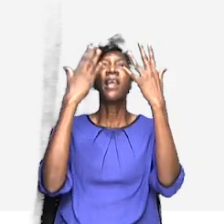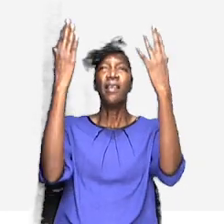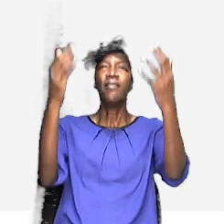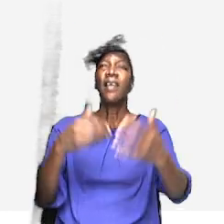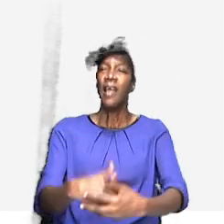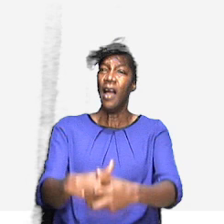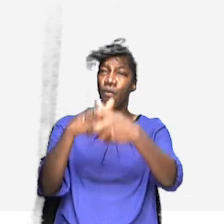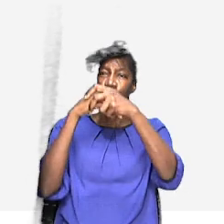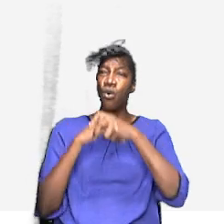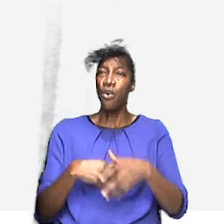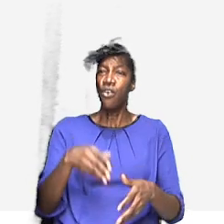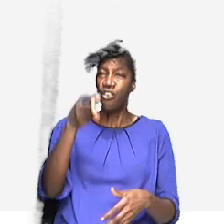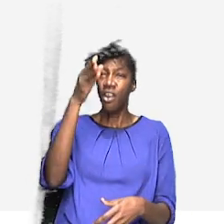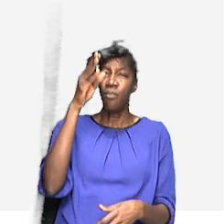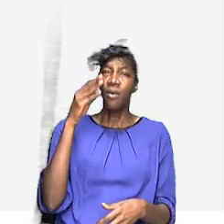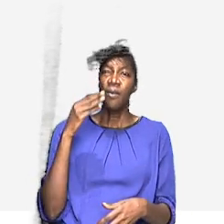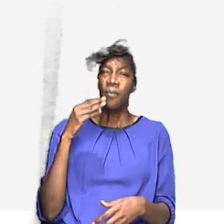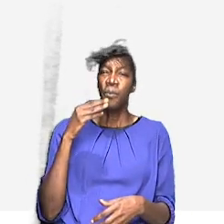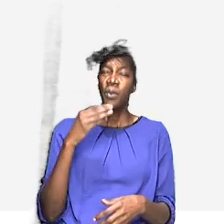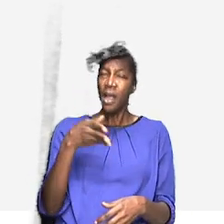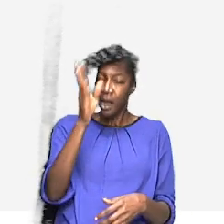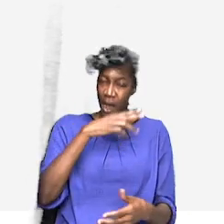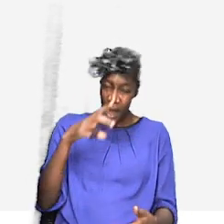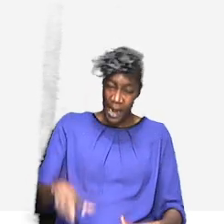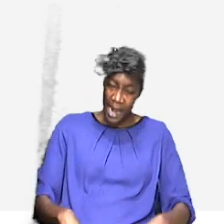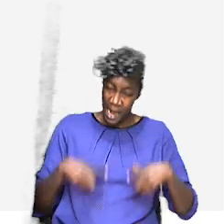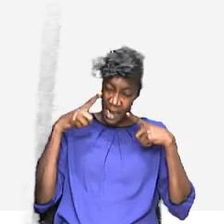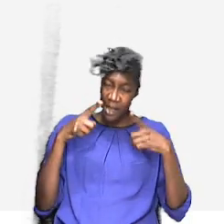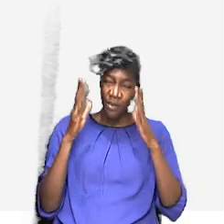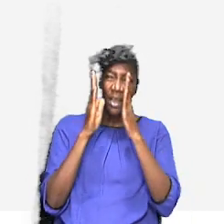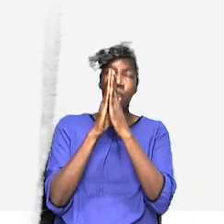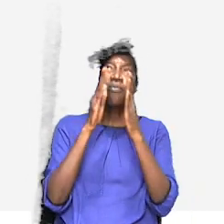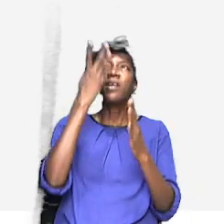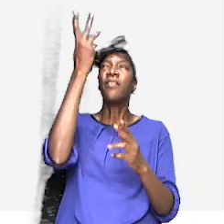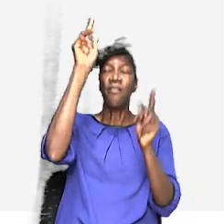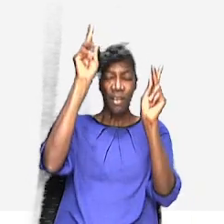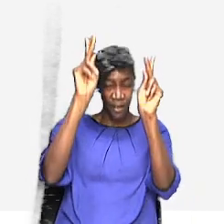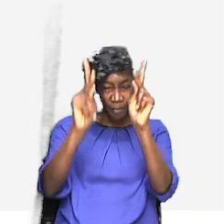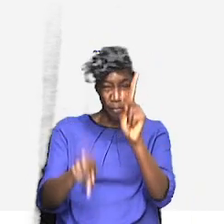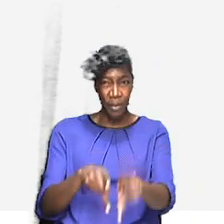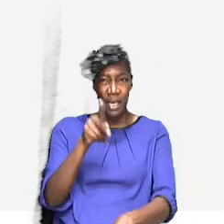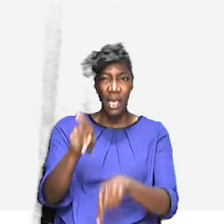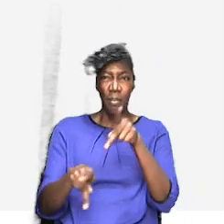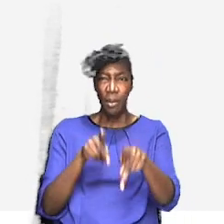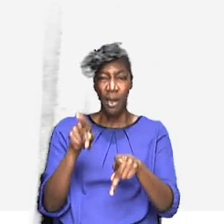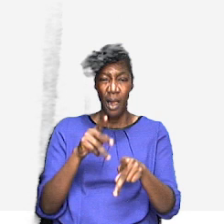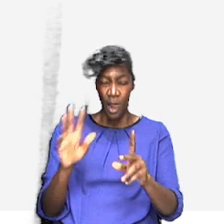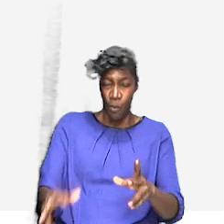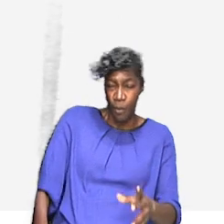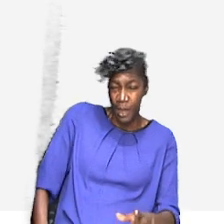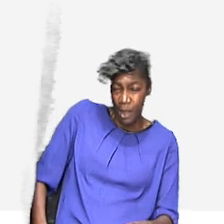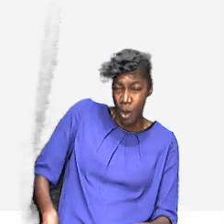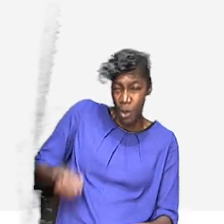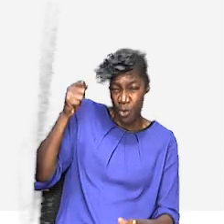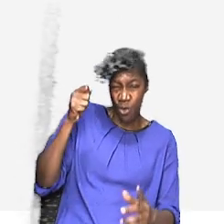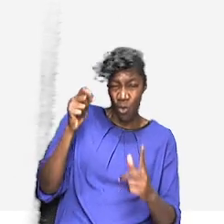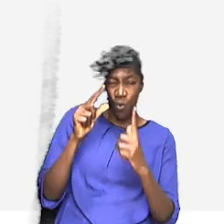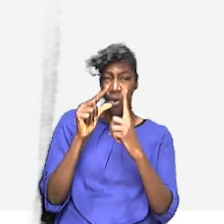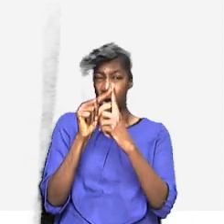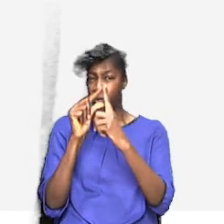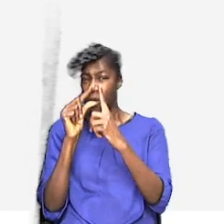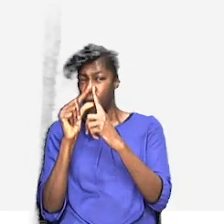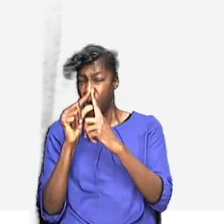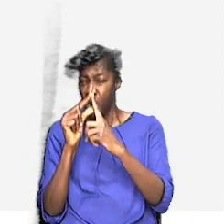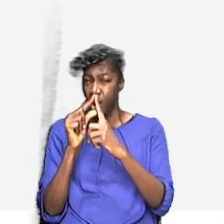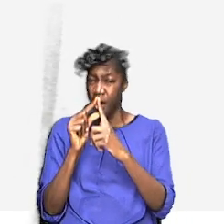God dwells in the praises of his people. Amen. When we take up the sword of the word and lay down the weight